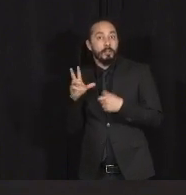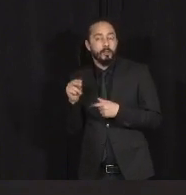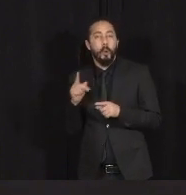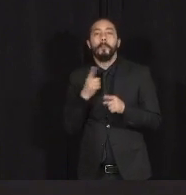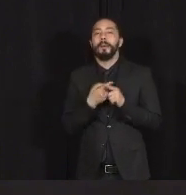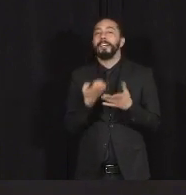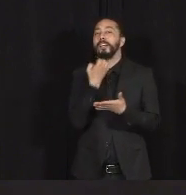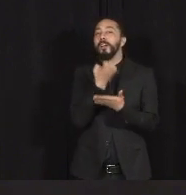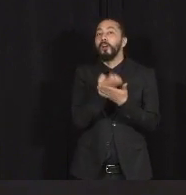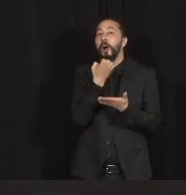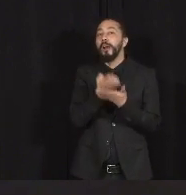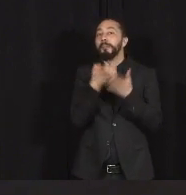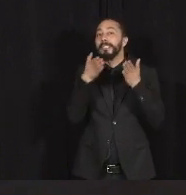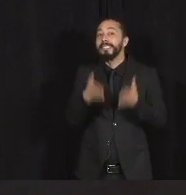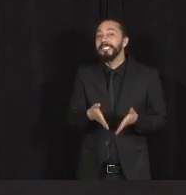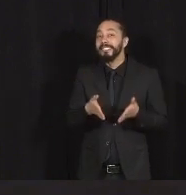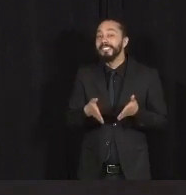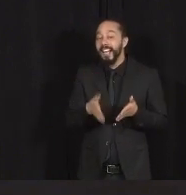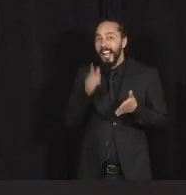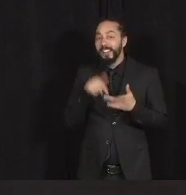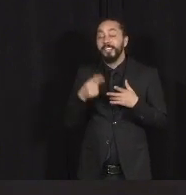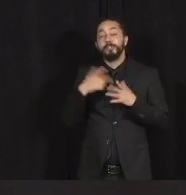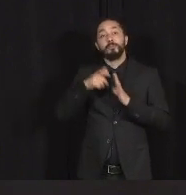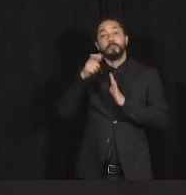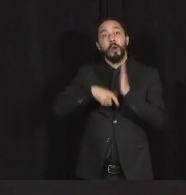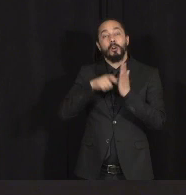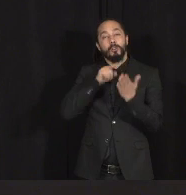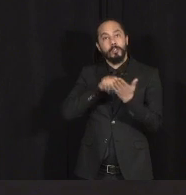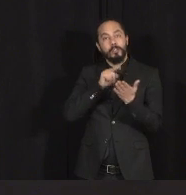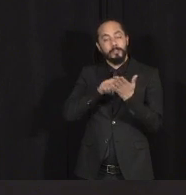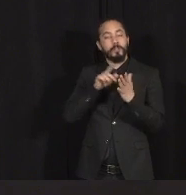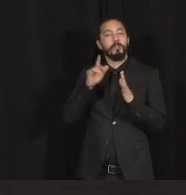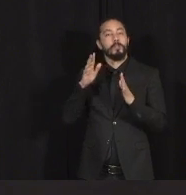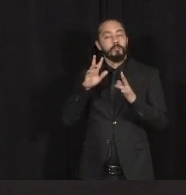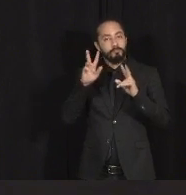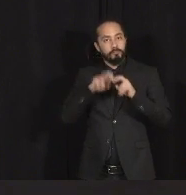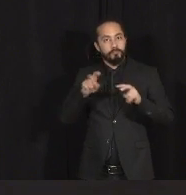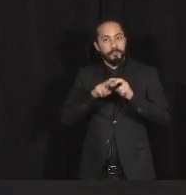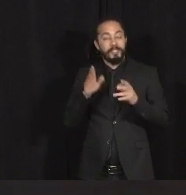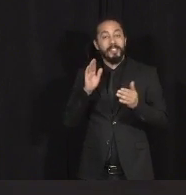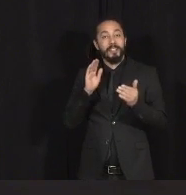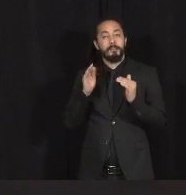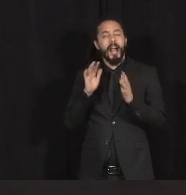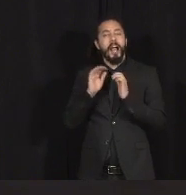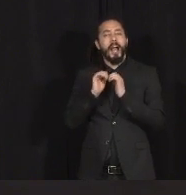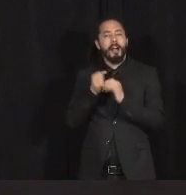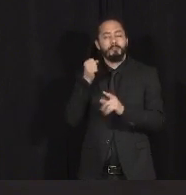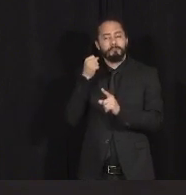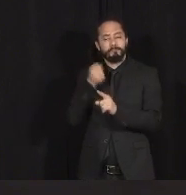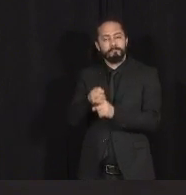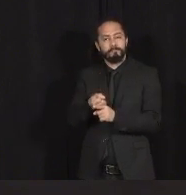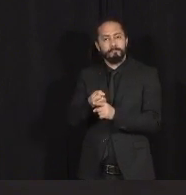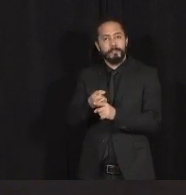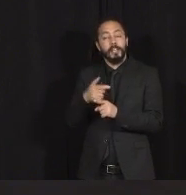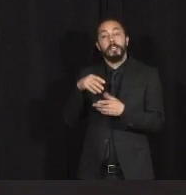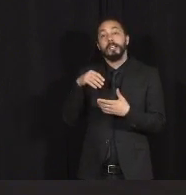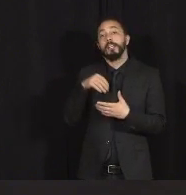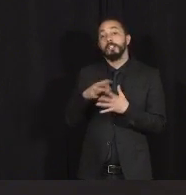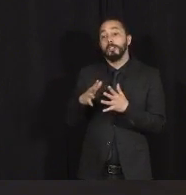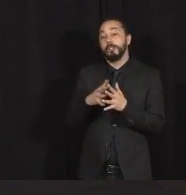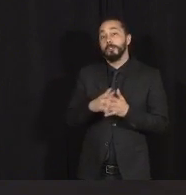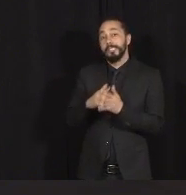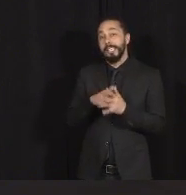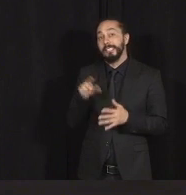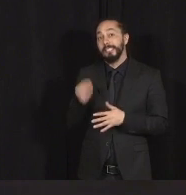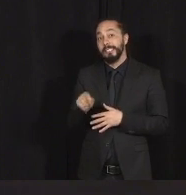the effect of those places in the United States who had gone very